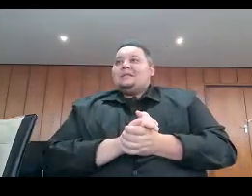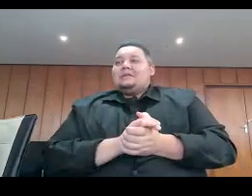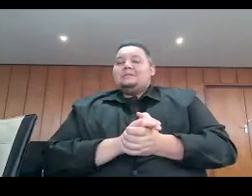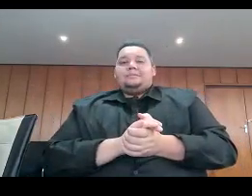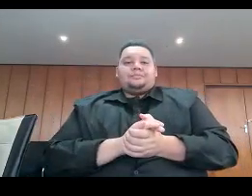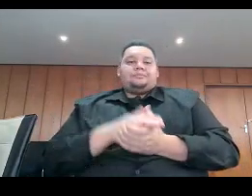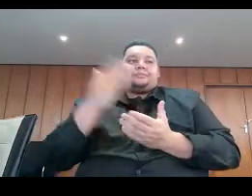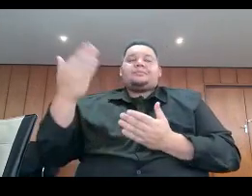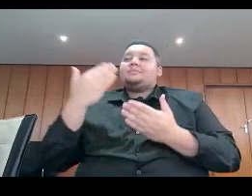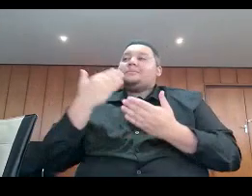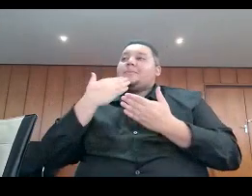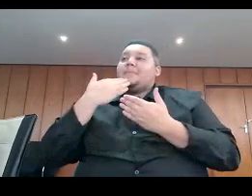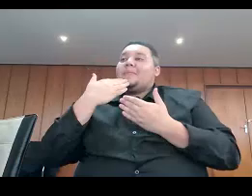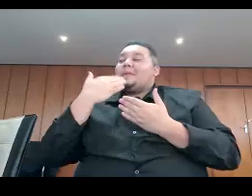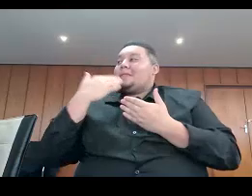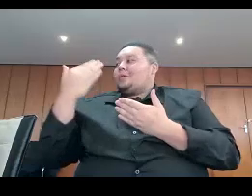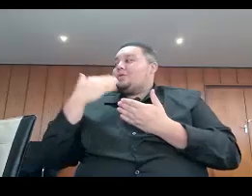you for that, Jill.